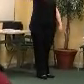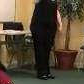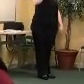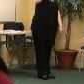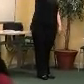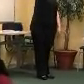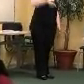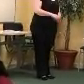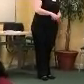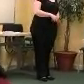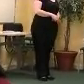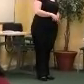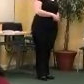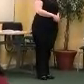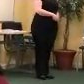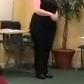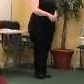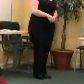No, cheating.